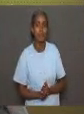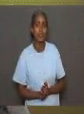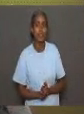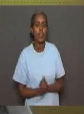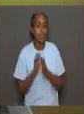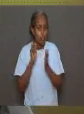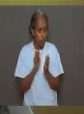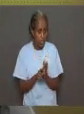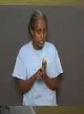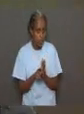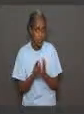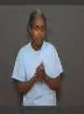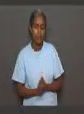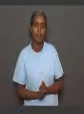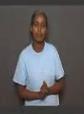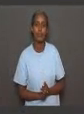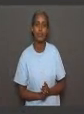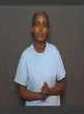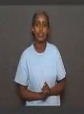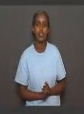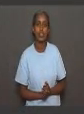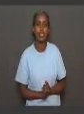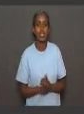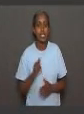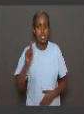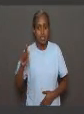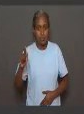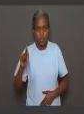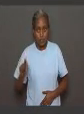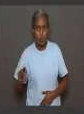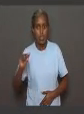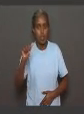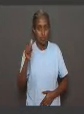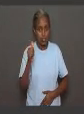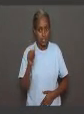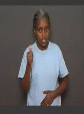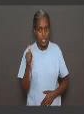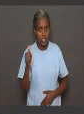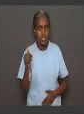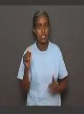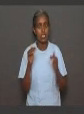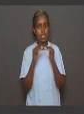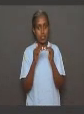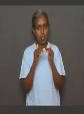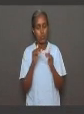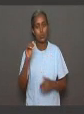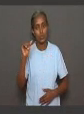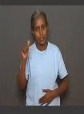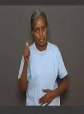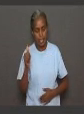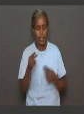For example, the factorial of 10 is